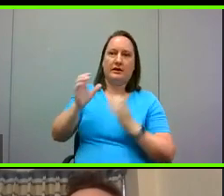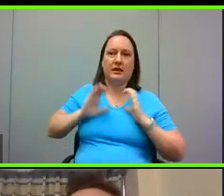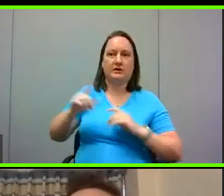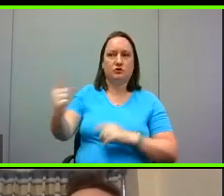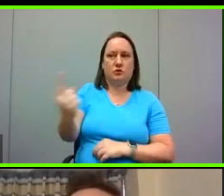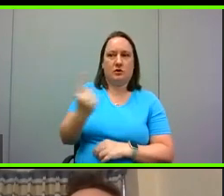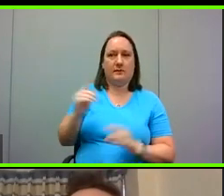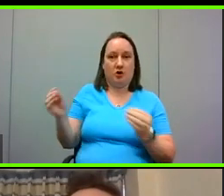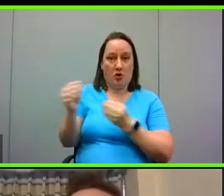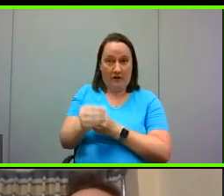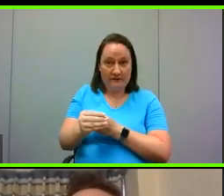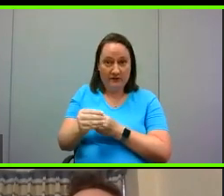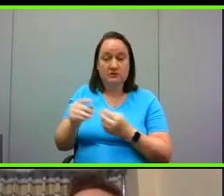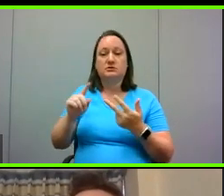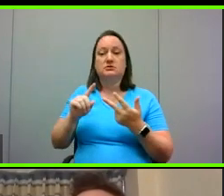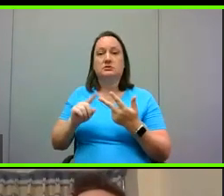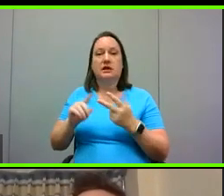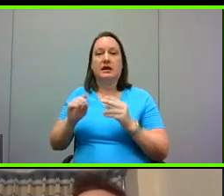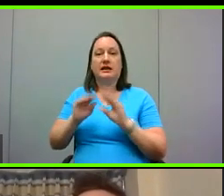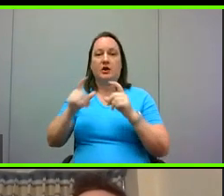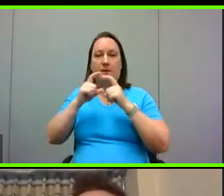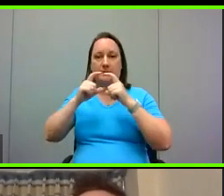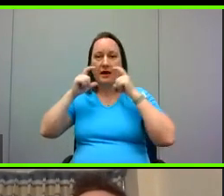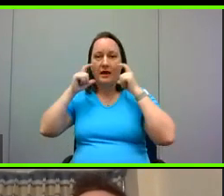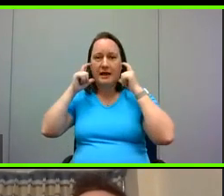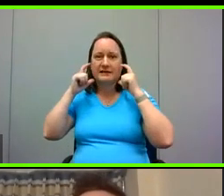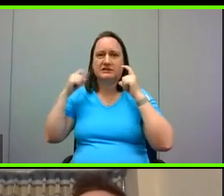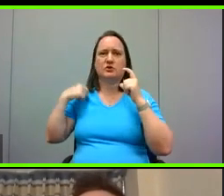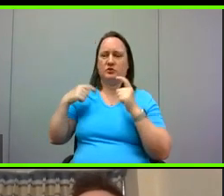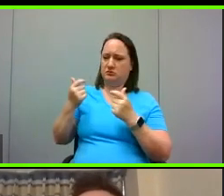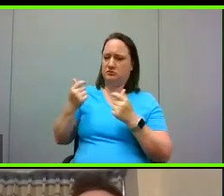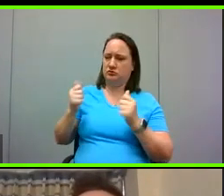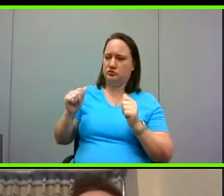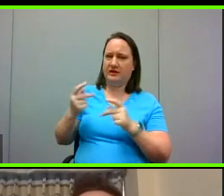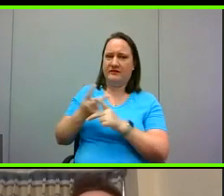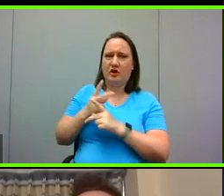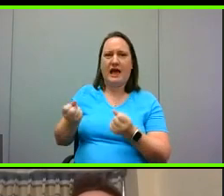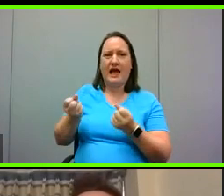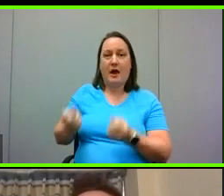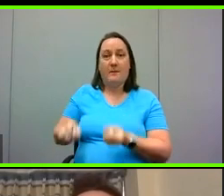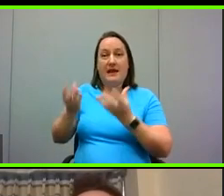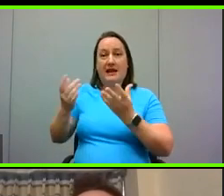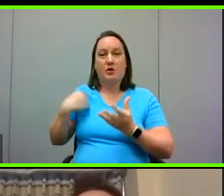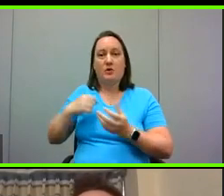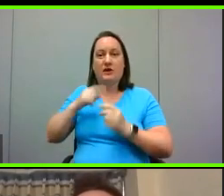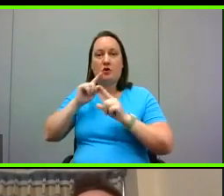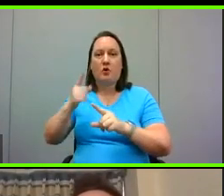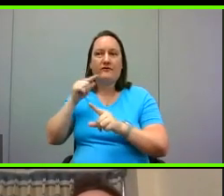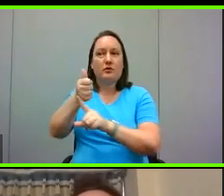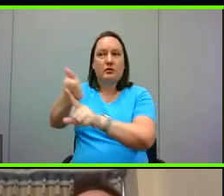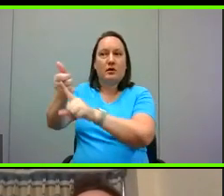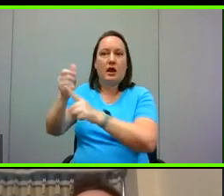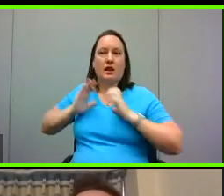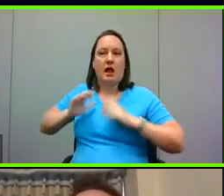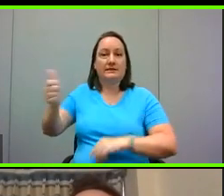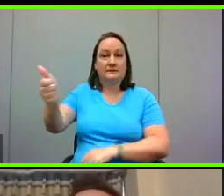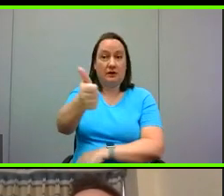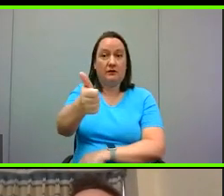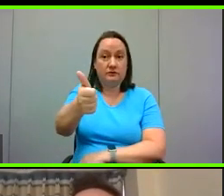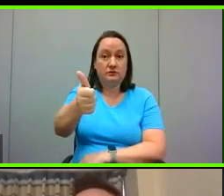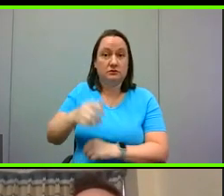offices, as well as clear masks. We're looking at how many and how much we can order for our clientele. We're ordering masks for